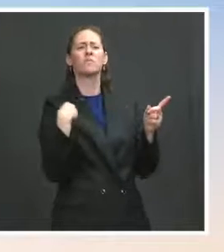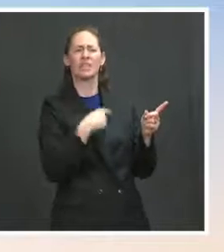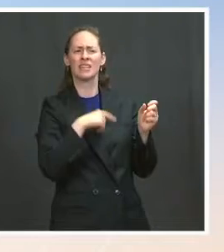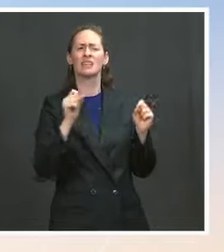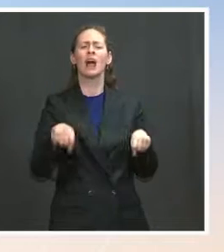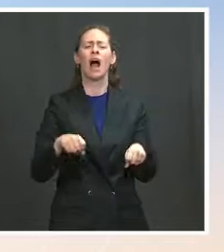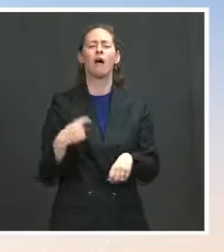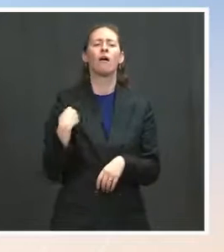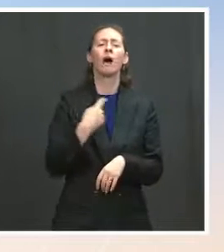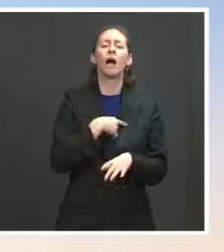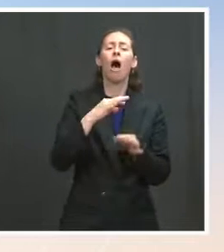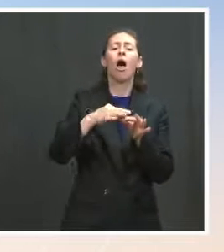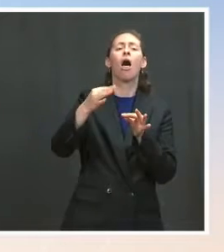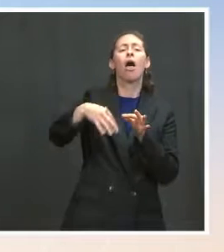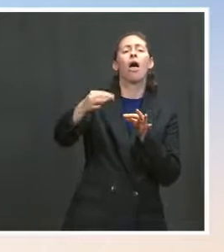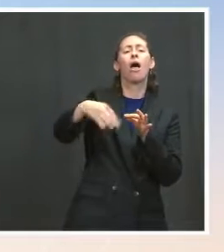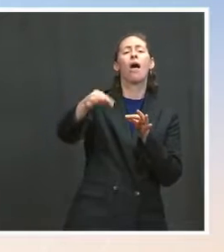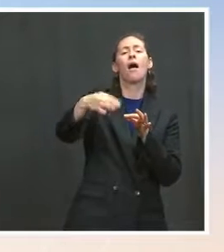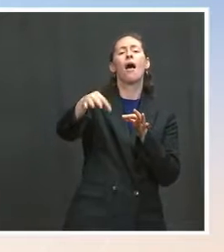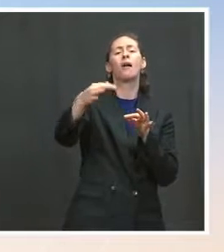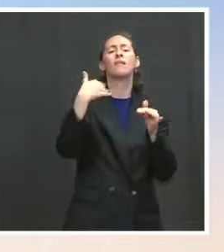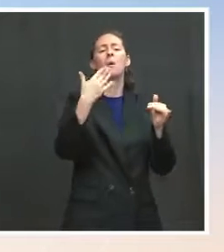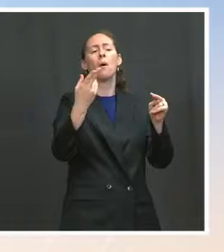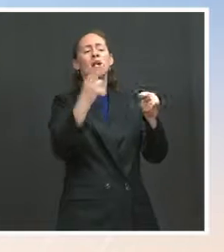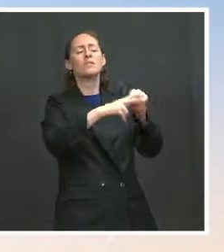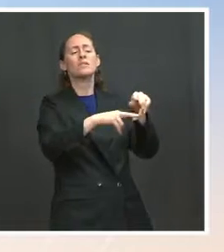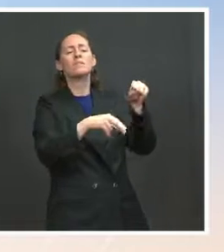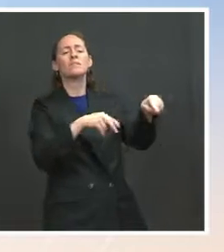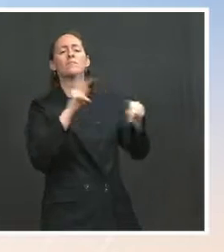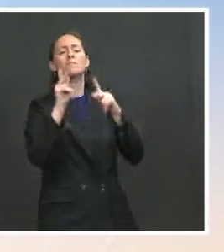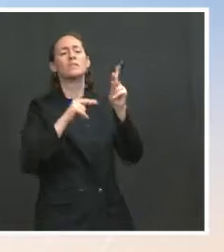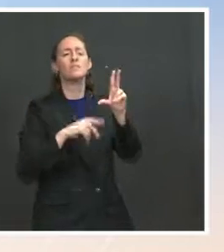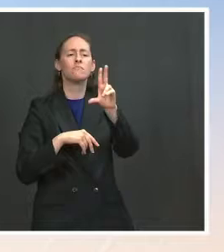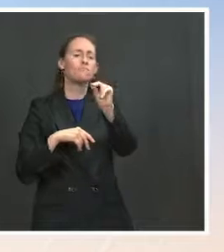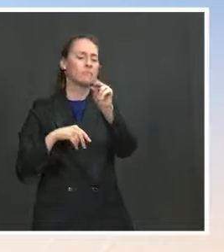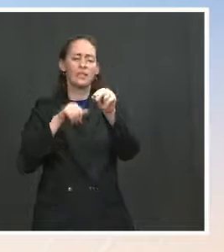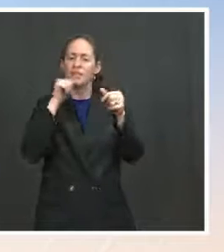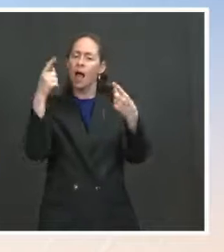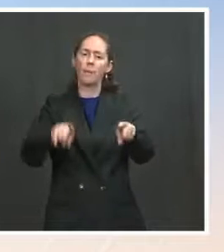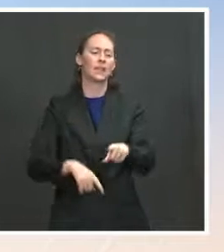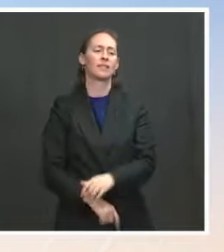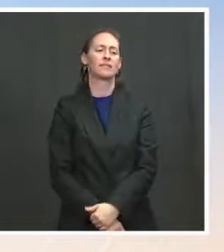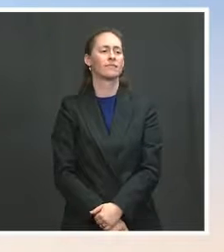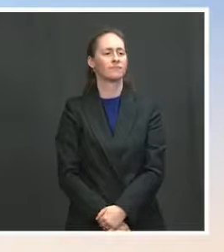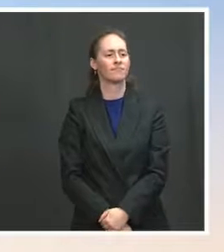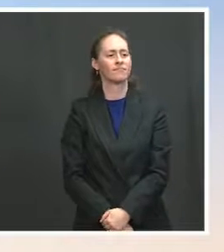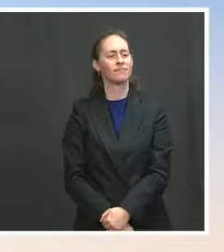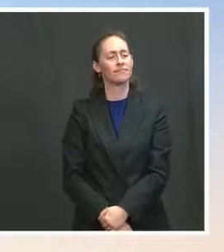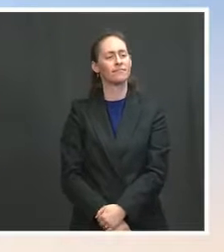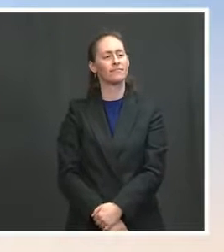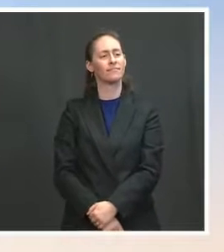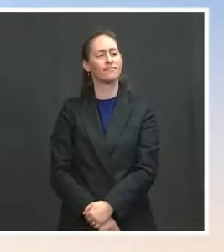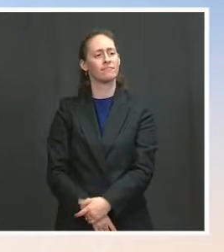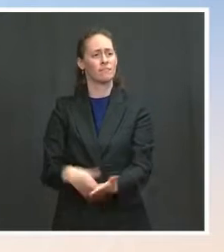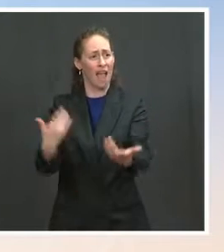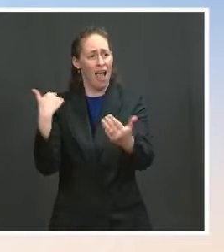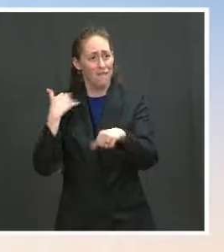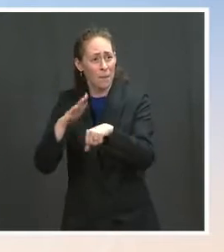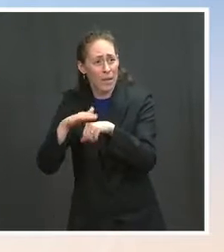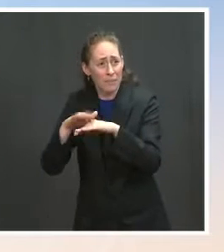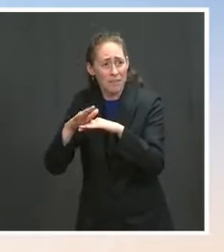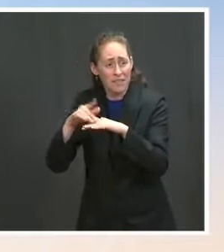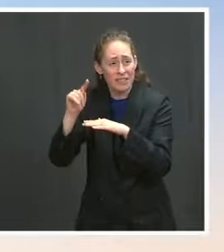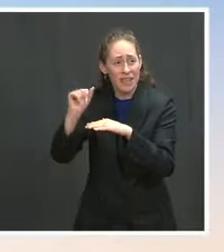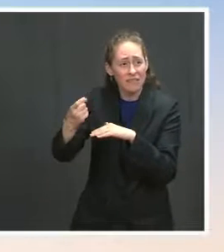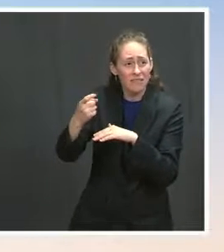that would raise taxes on the American people. And how much of the plan does that minimum tax cover? Does the White House think? It's in our budget, and you can take a look.